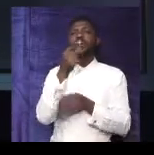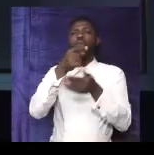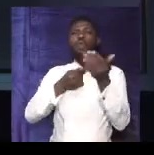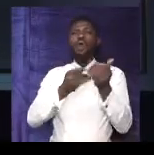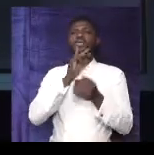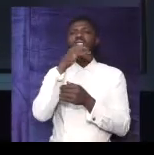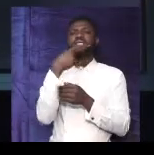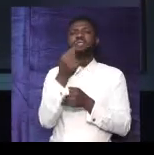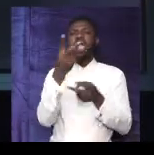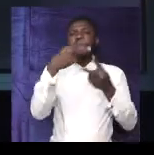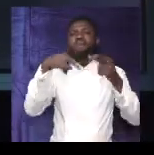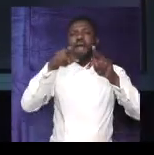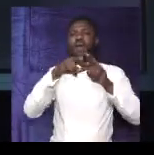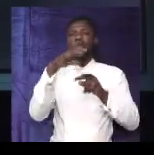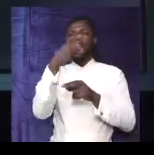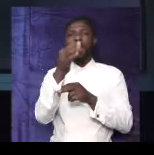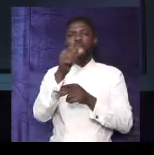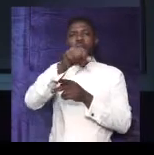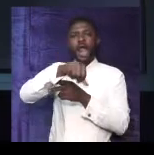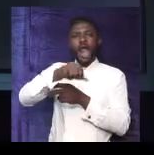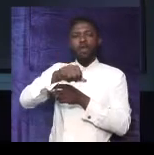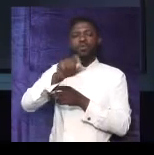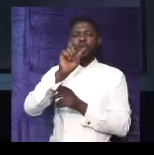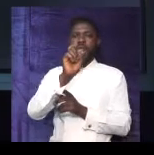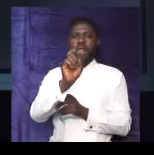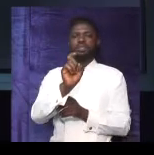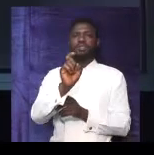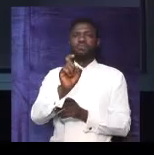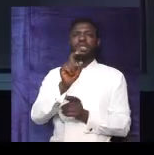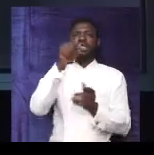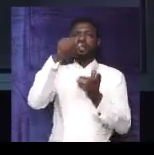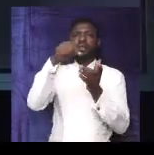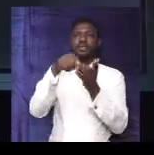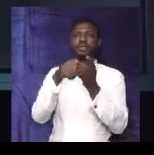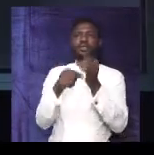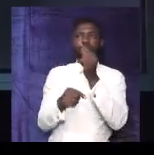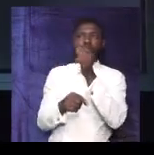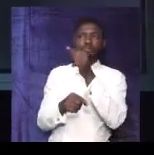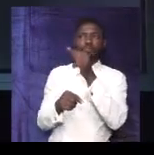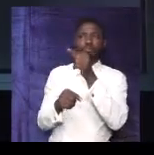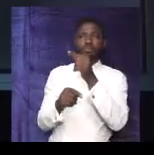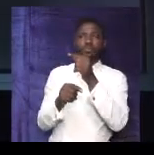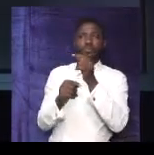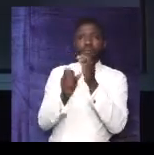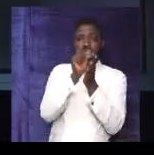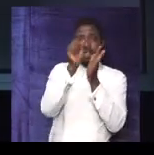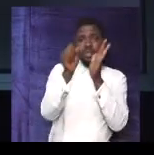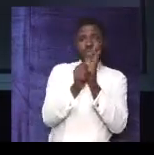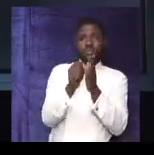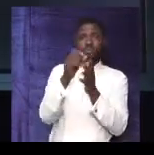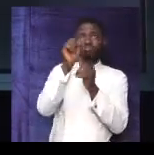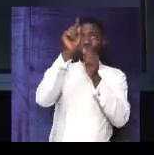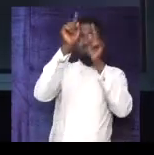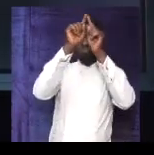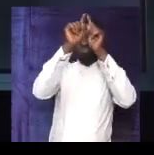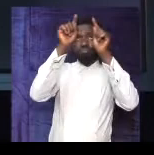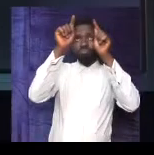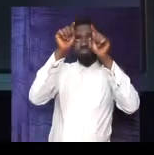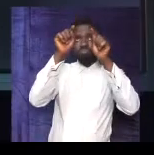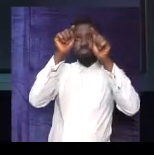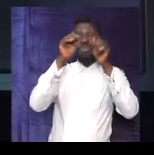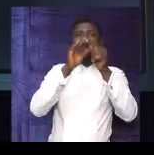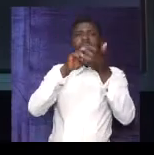question says, what is the value of angle X? This symbol on top of X